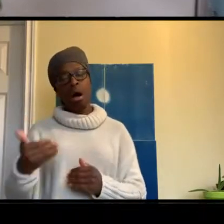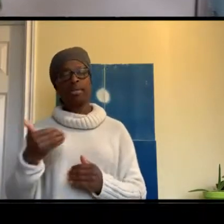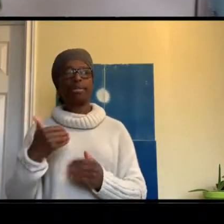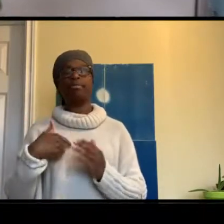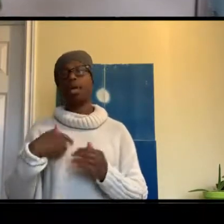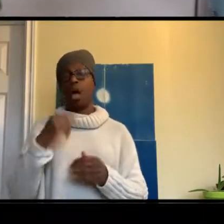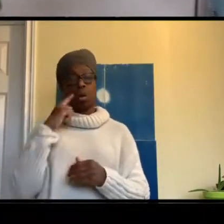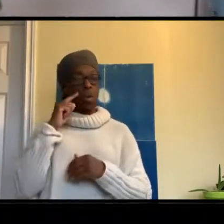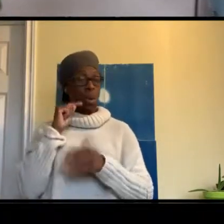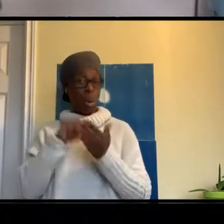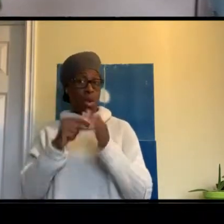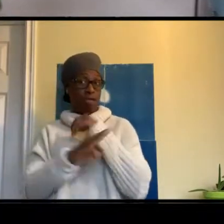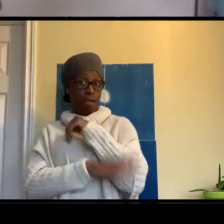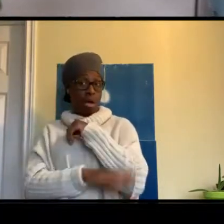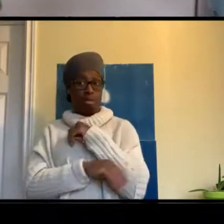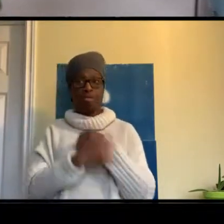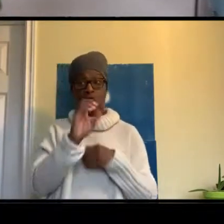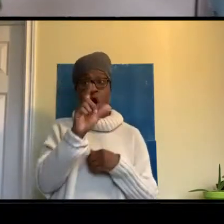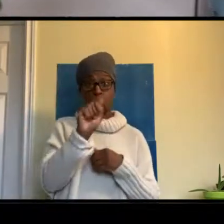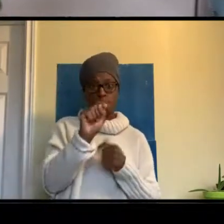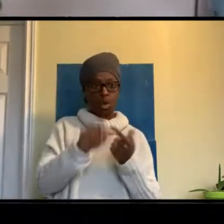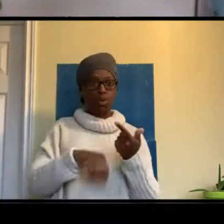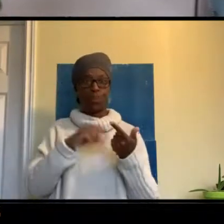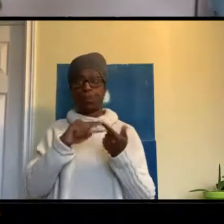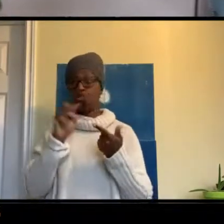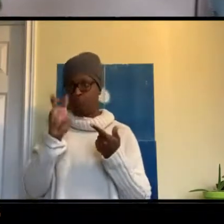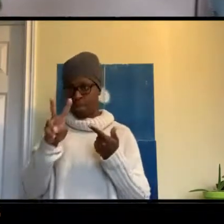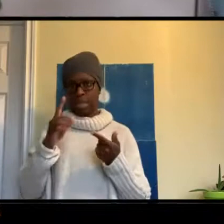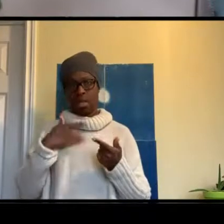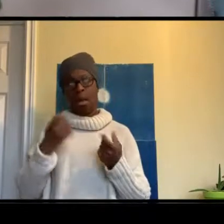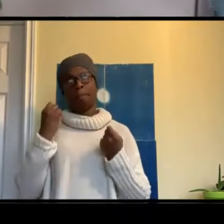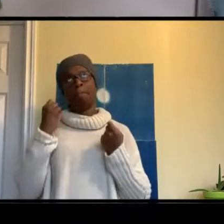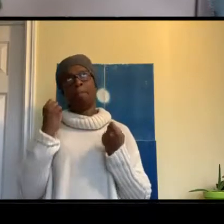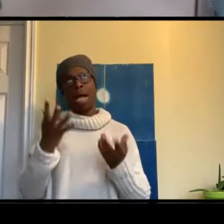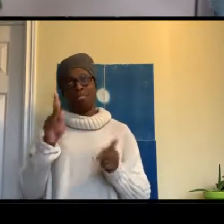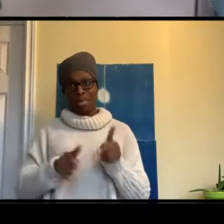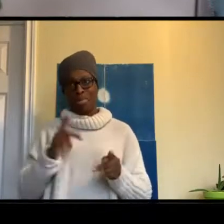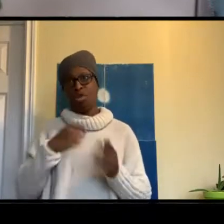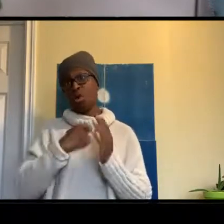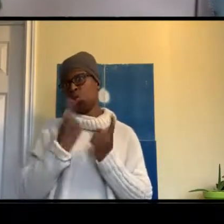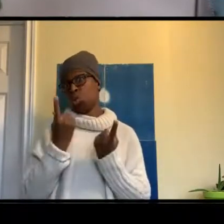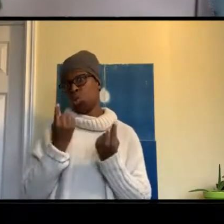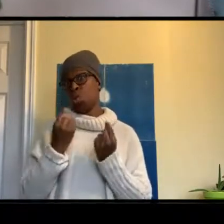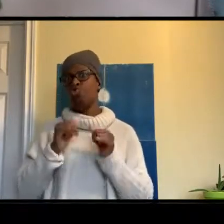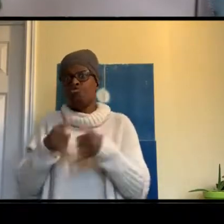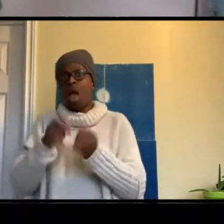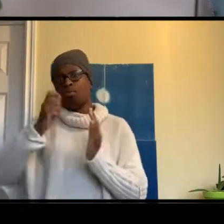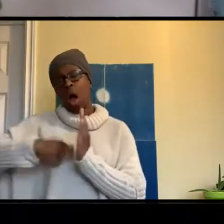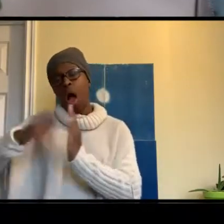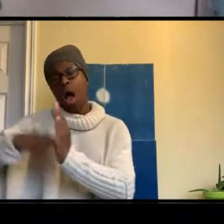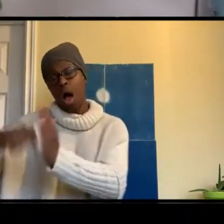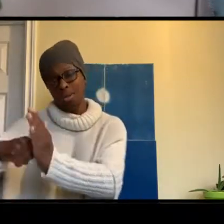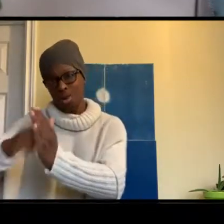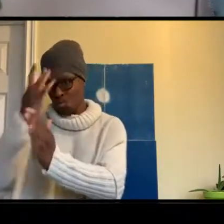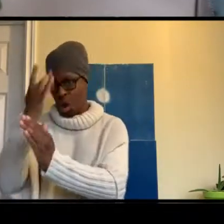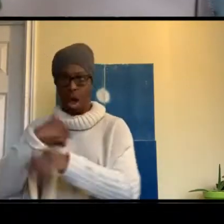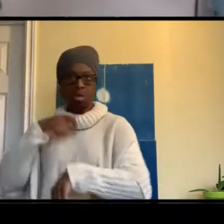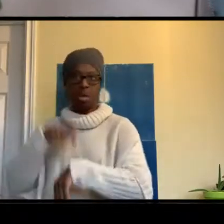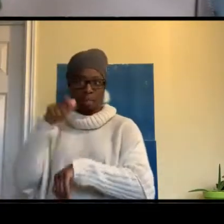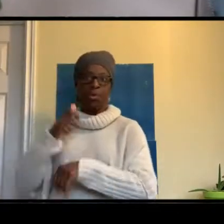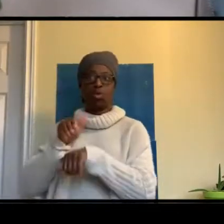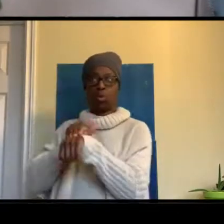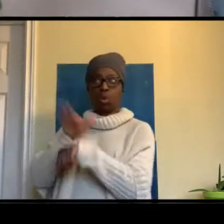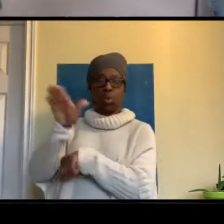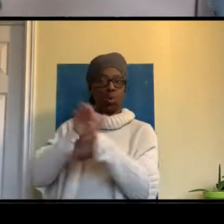like grant writing season. It can be crunch time. And I just know that like